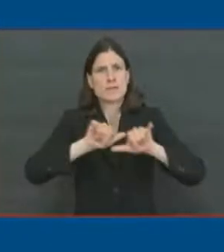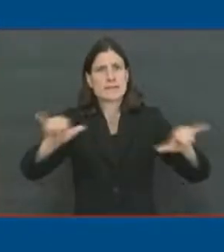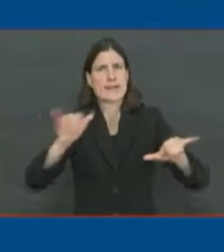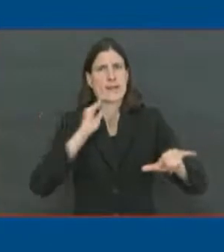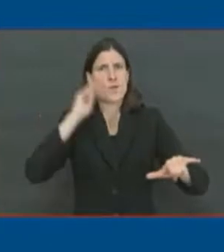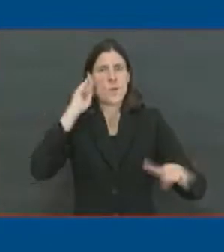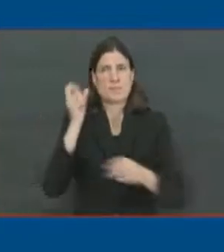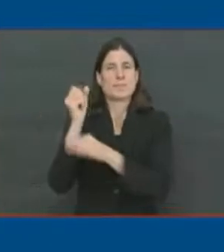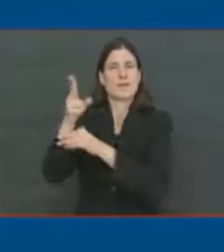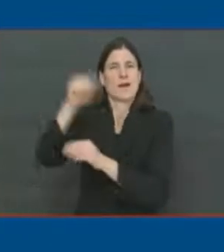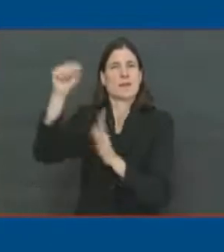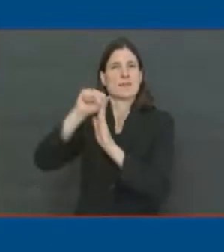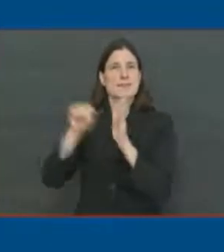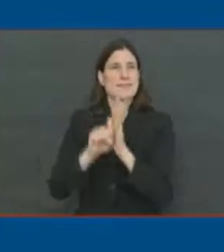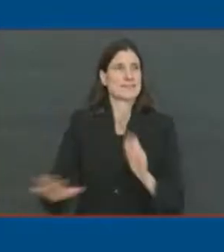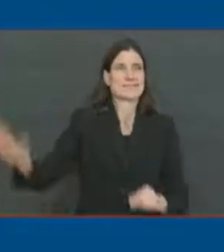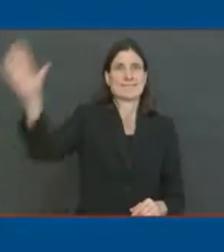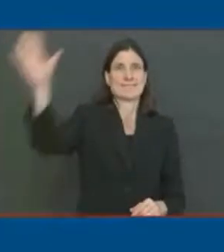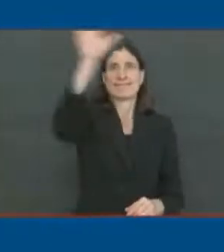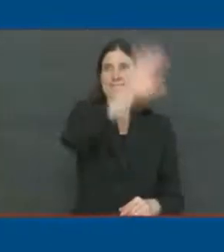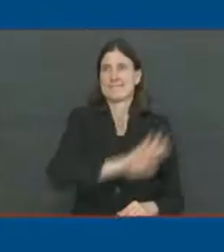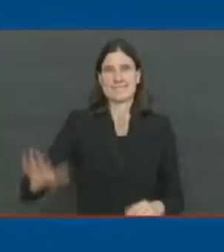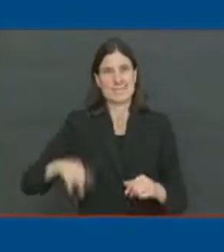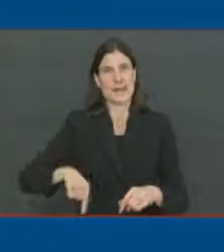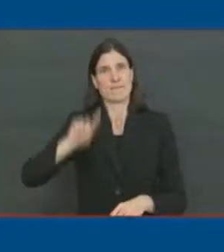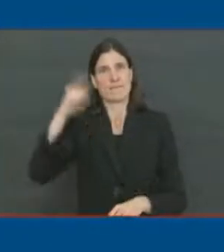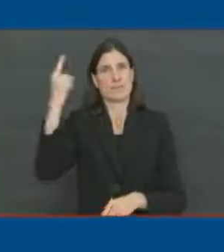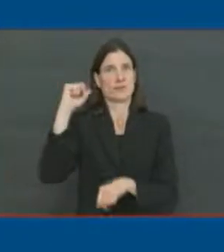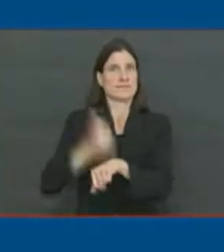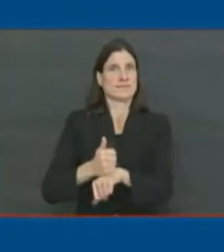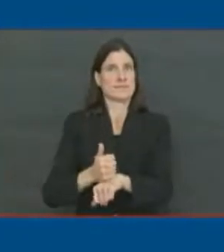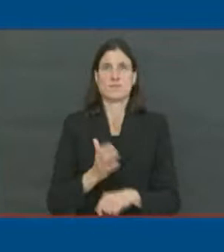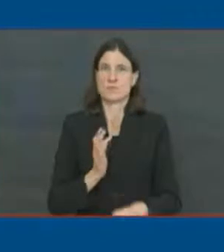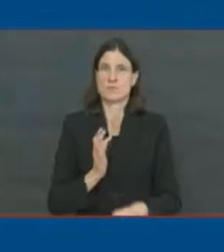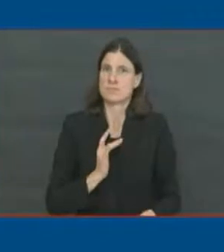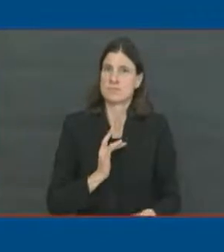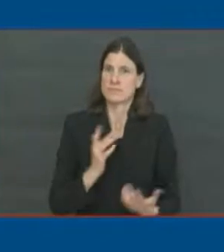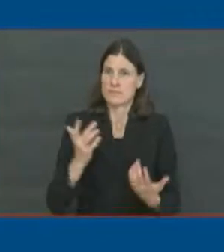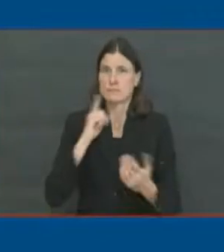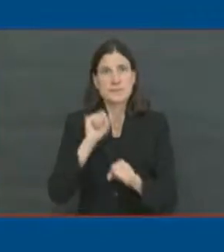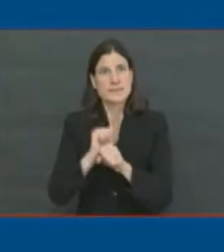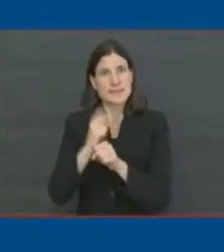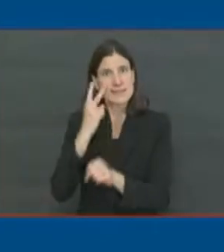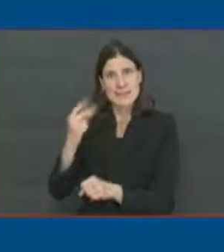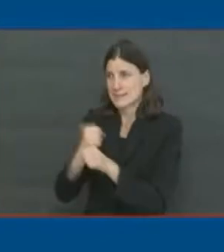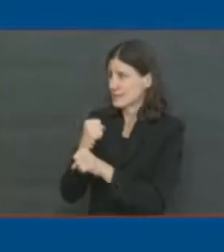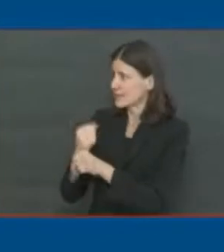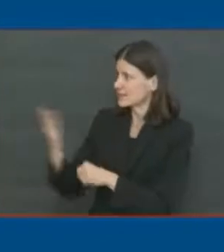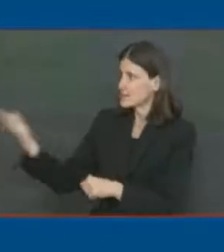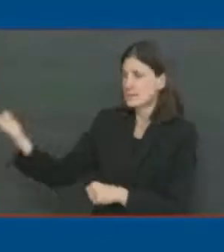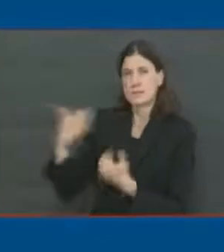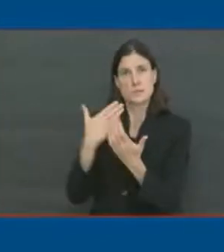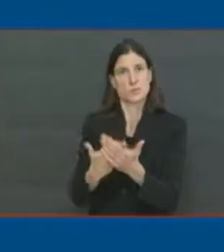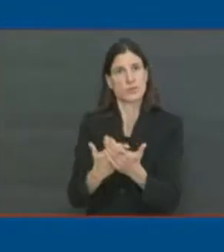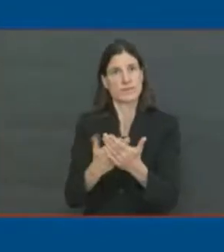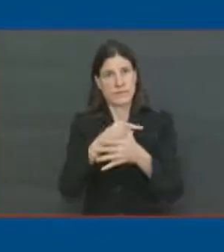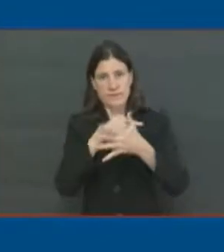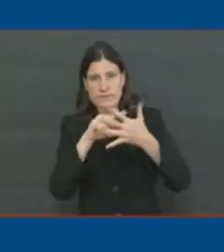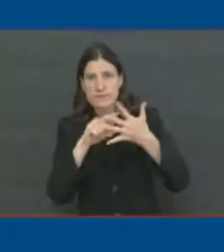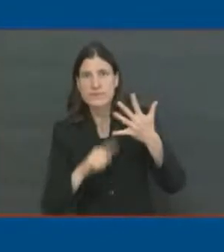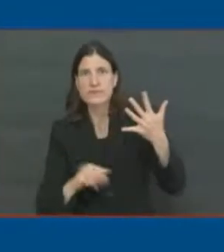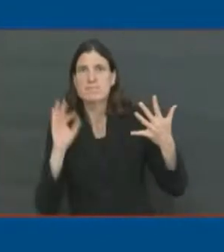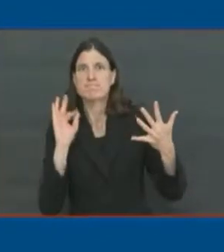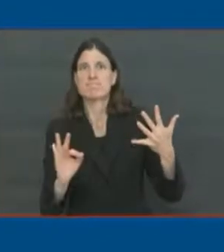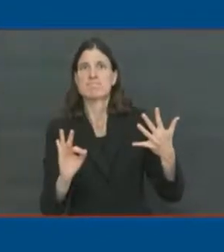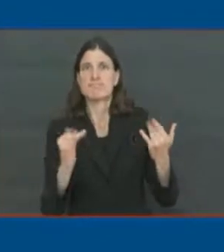take it slow. I only want to reopen this economy once. I don't want to do fits and starts, open, close.